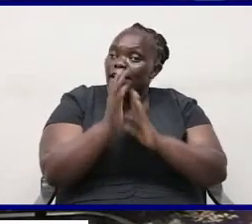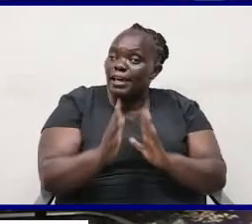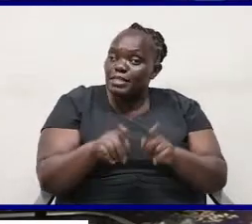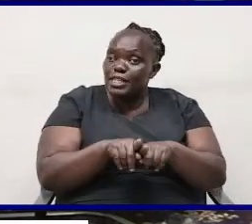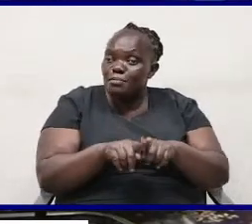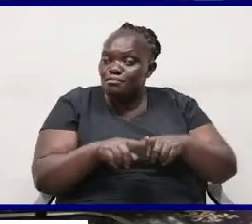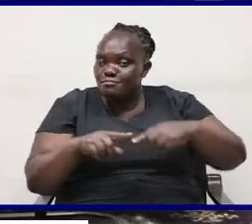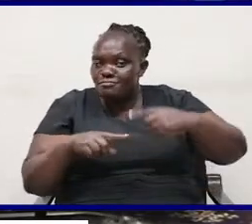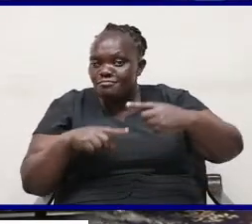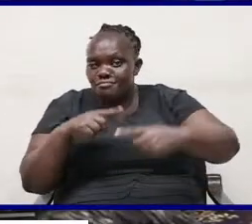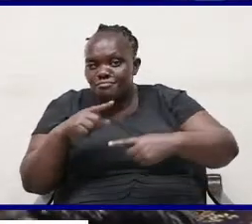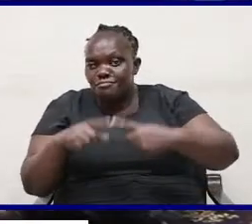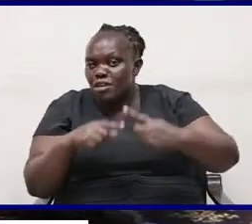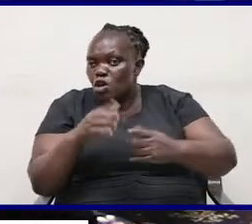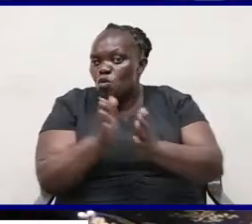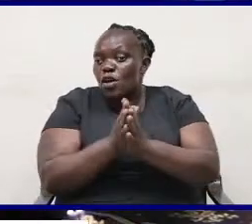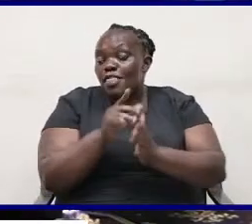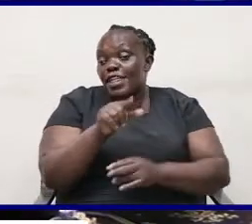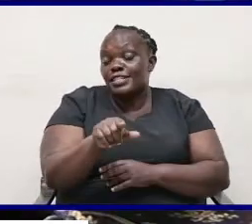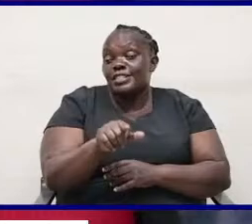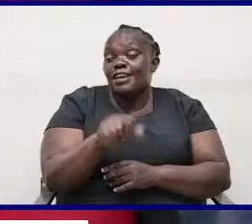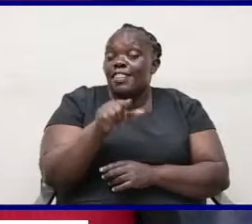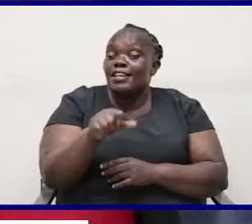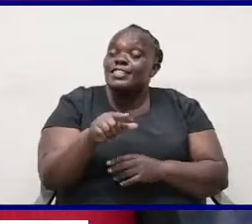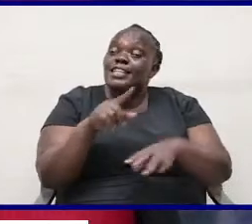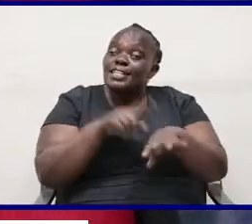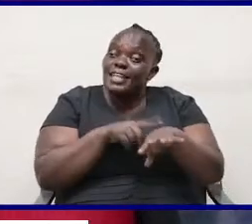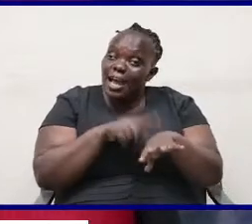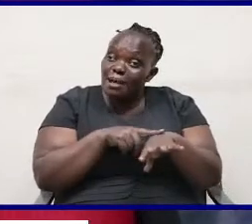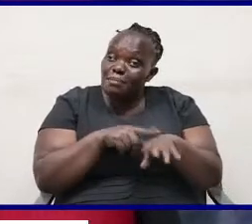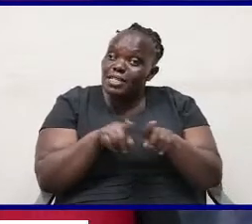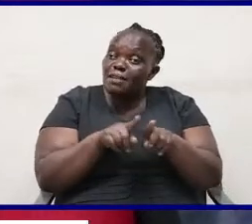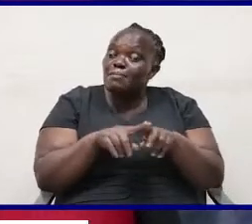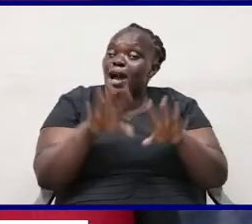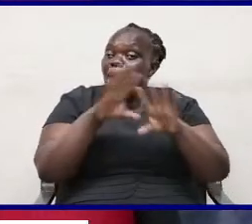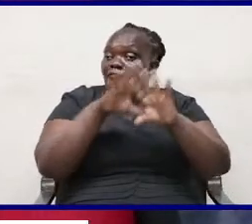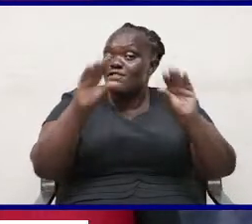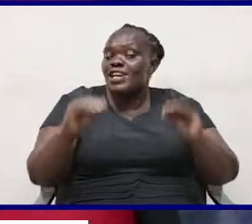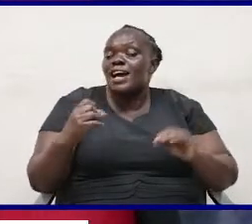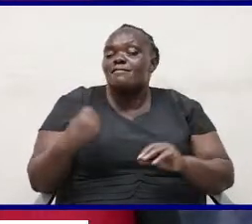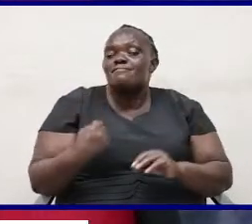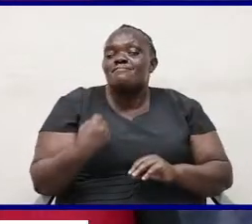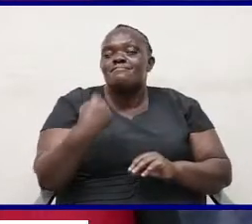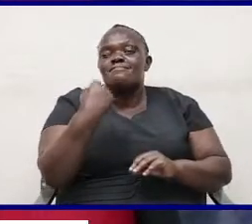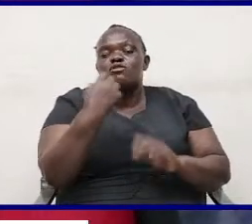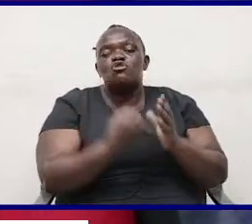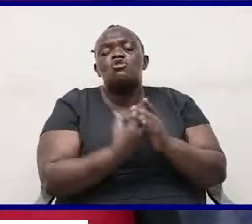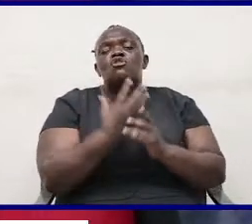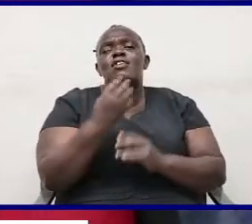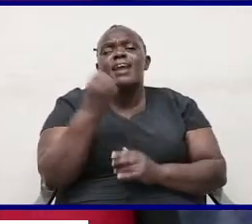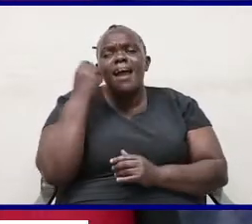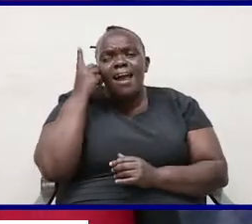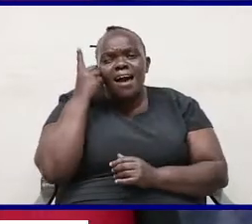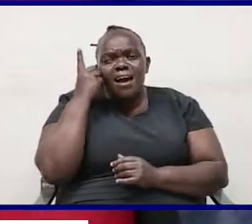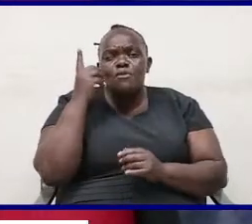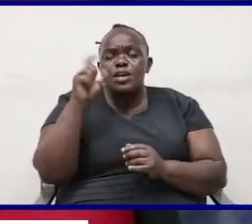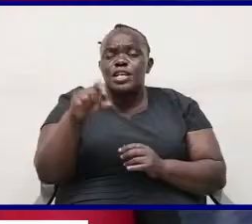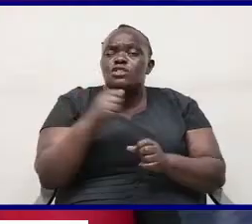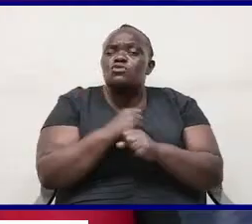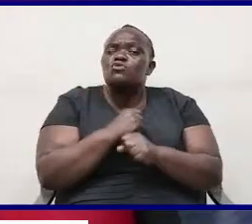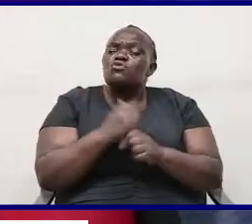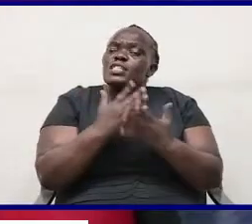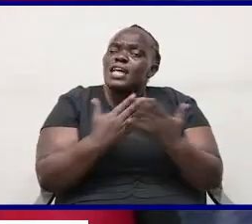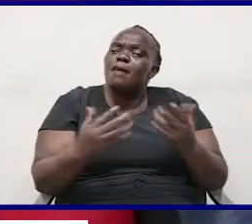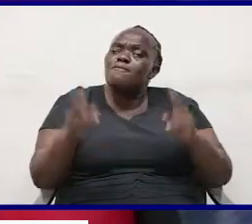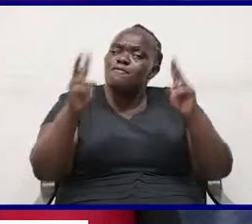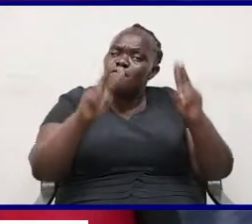we continued with that. So this is the time, as Africa is rising, we are also realizing that we need to do some